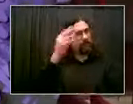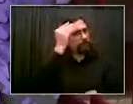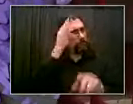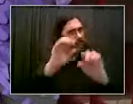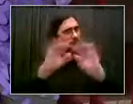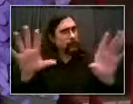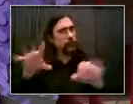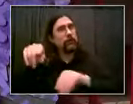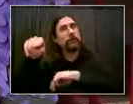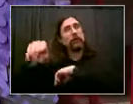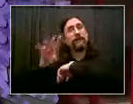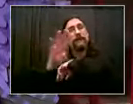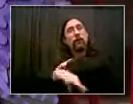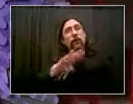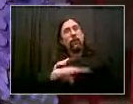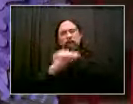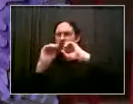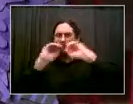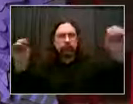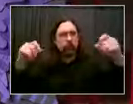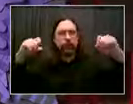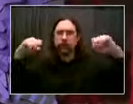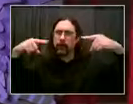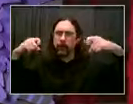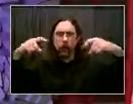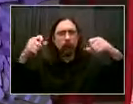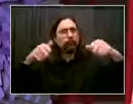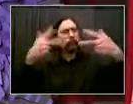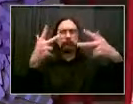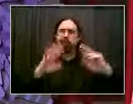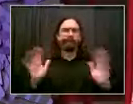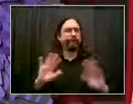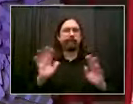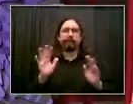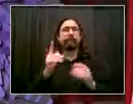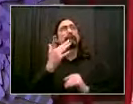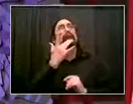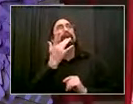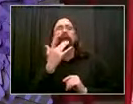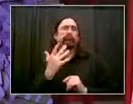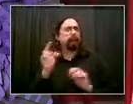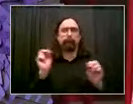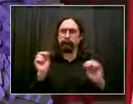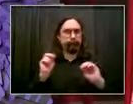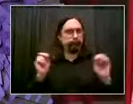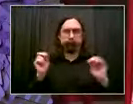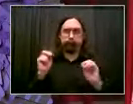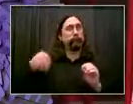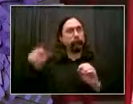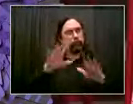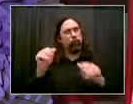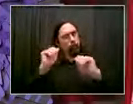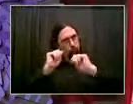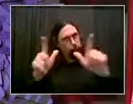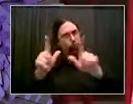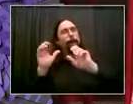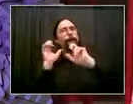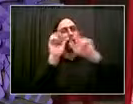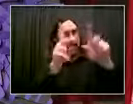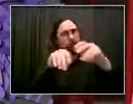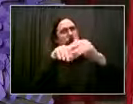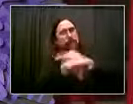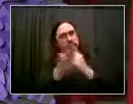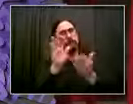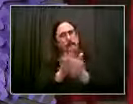last 14 months put a stark spotlight on how nothing can replace the importance of the